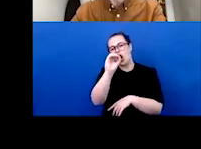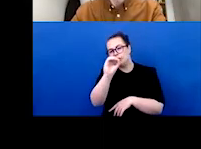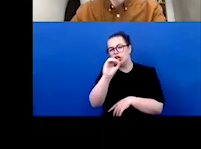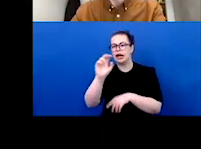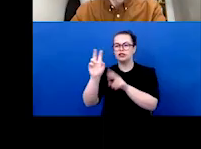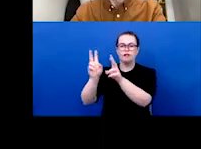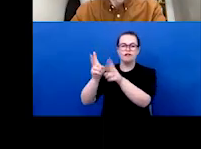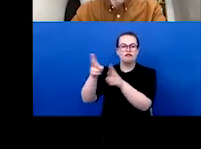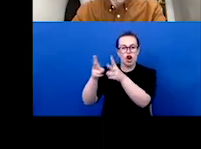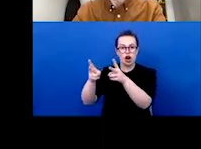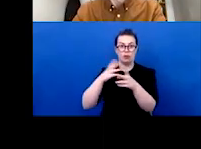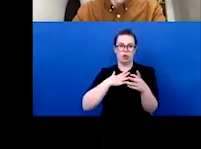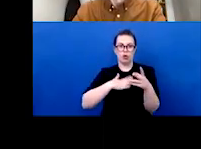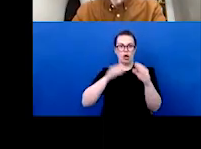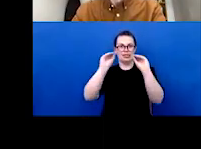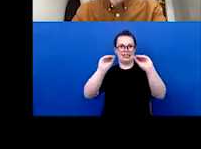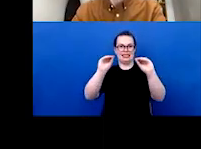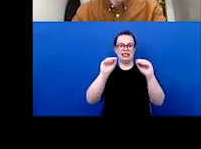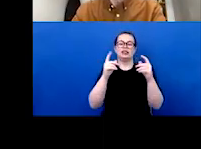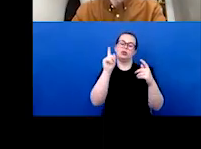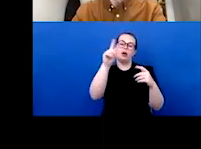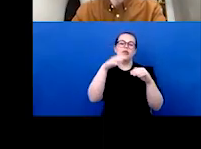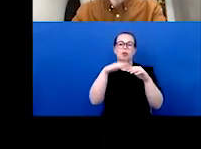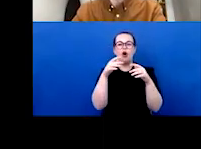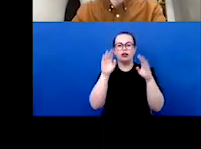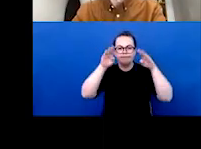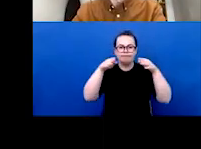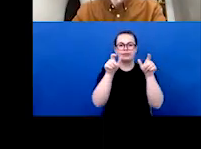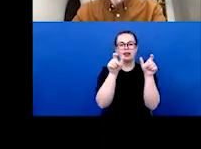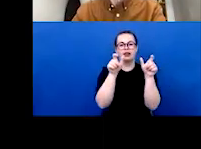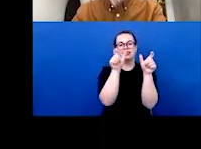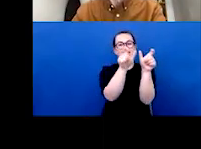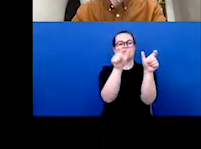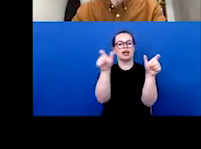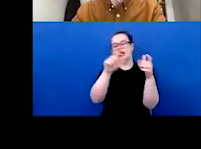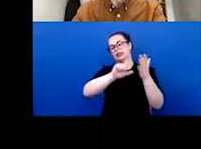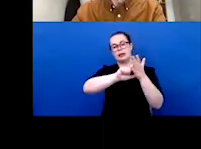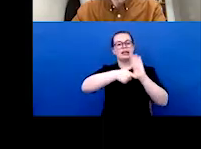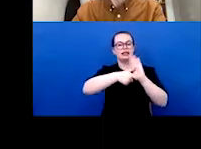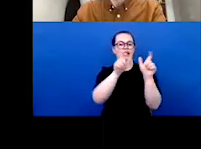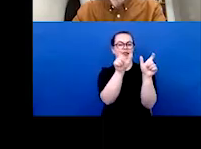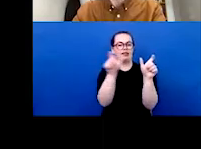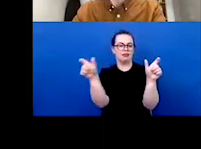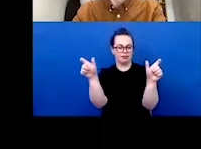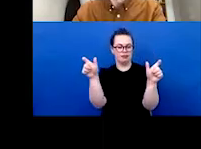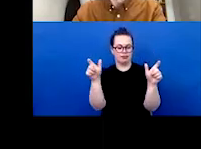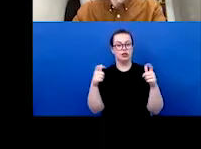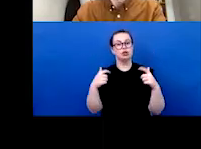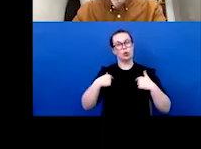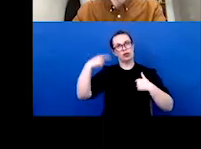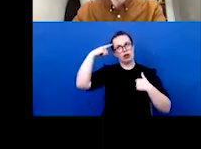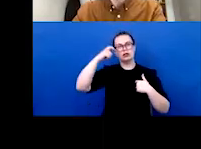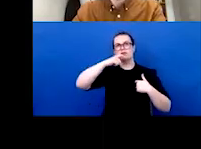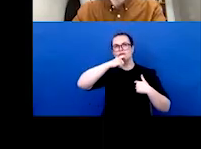based just on semantic information. So concretely, we wanted to produce likely labels of a verb's